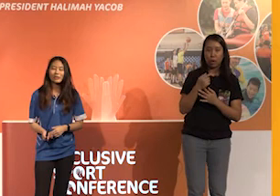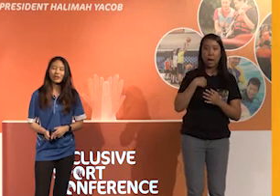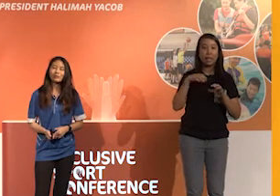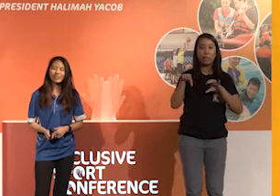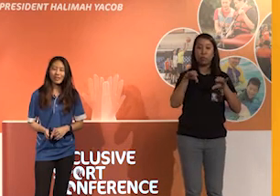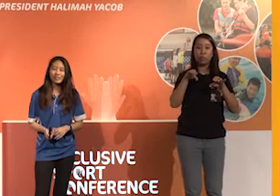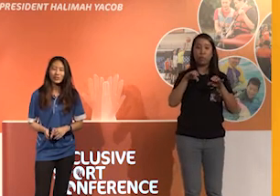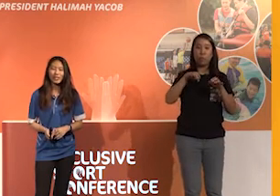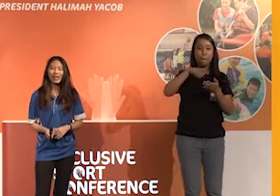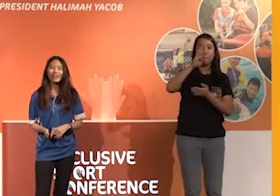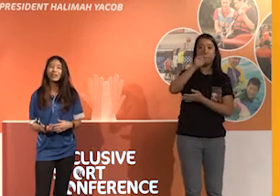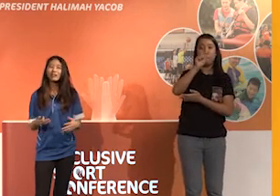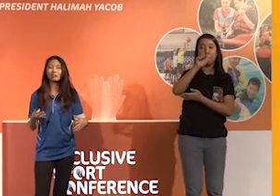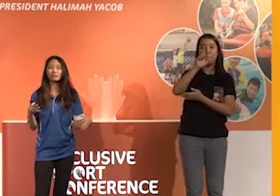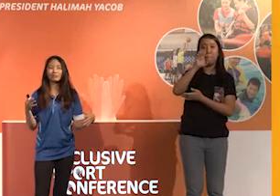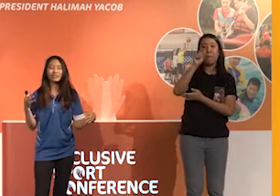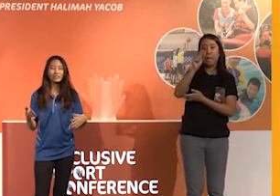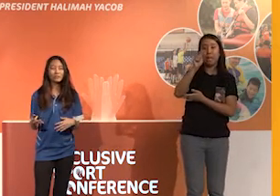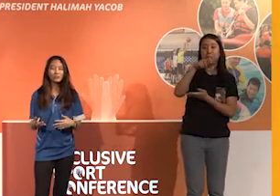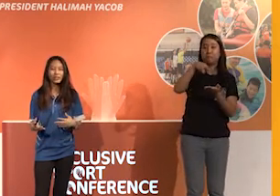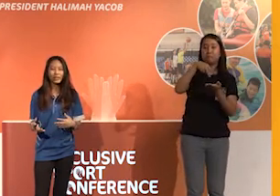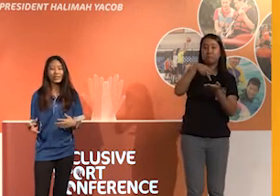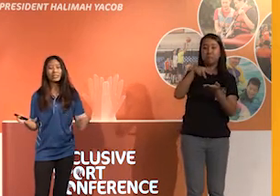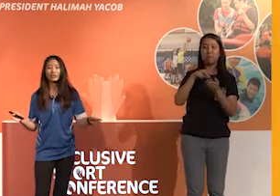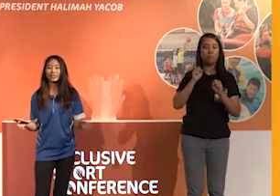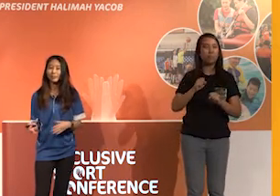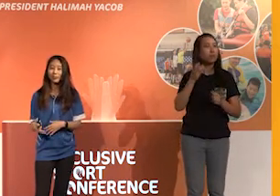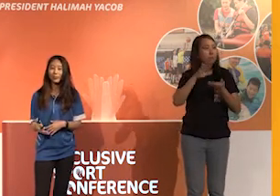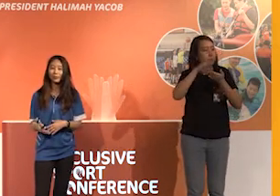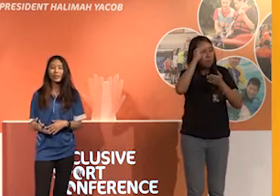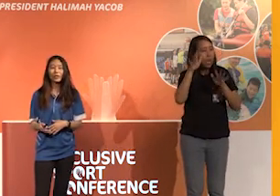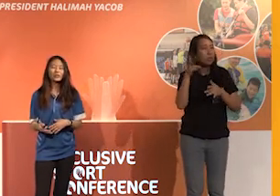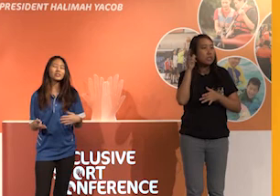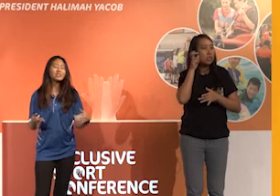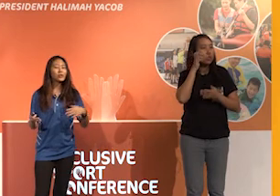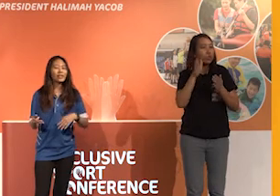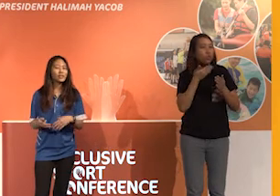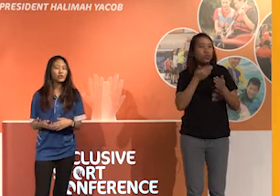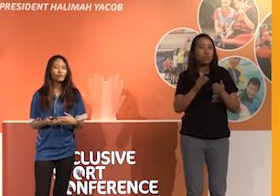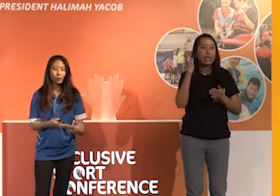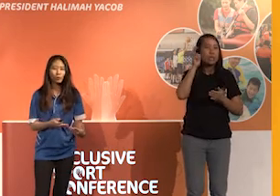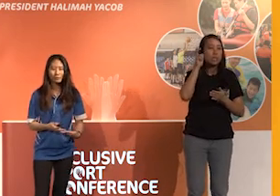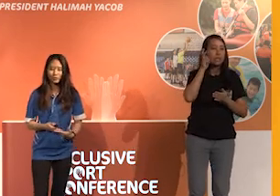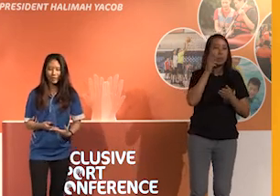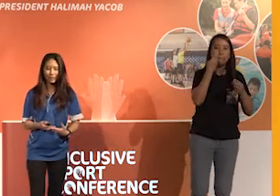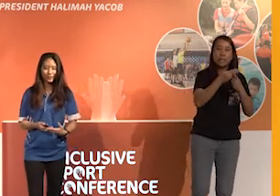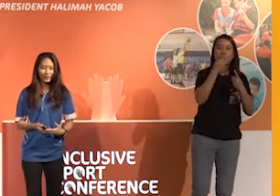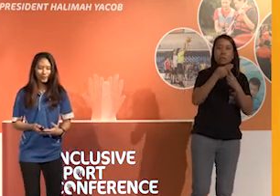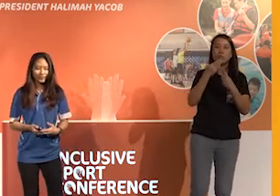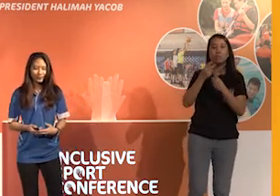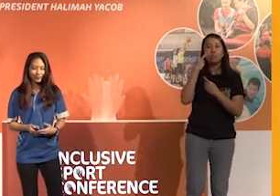ballet when I was young so that I can learn how to listen to music and listen to the tempo to see whether I can actually follow the